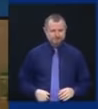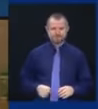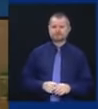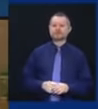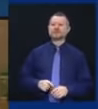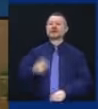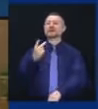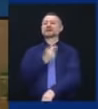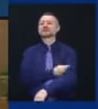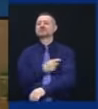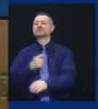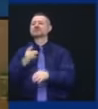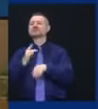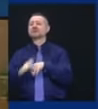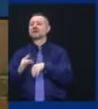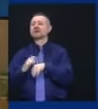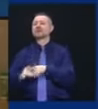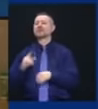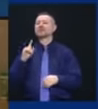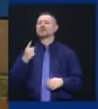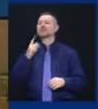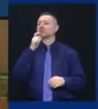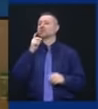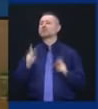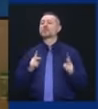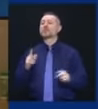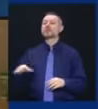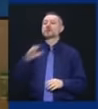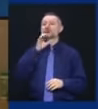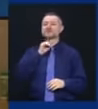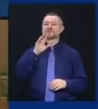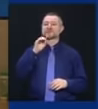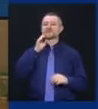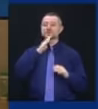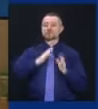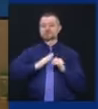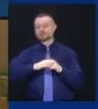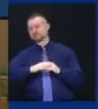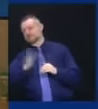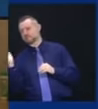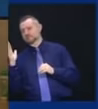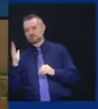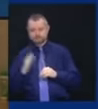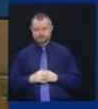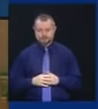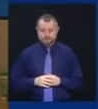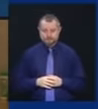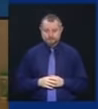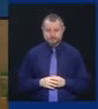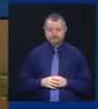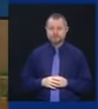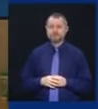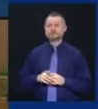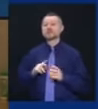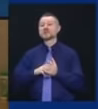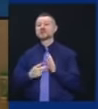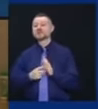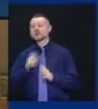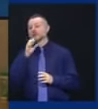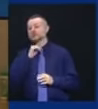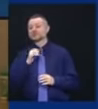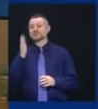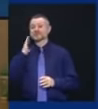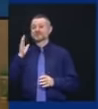will be available for people 50 years old and above. So we are dropping the age as